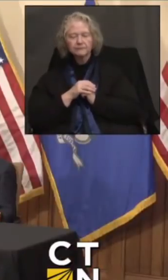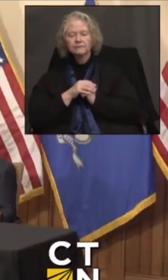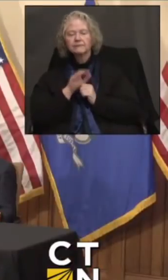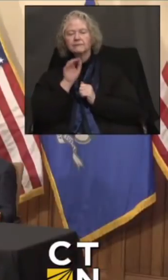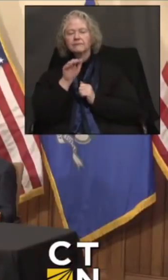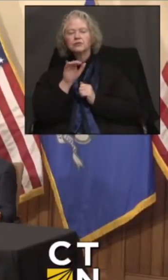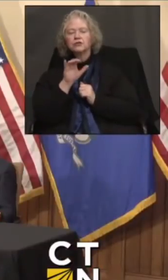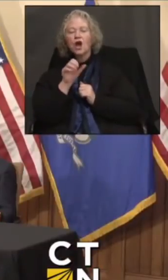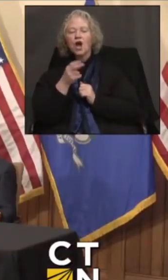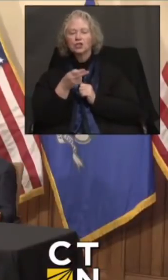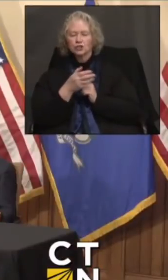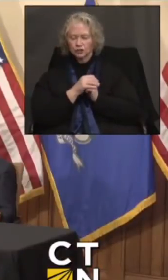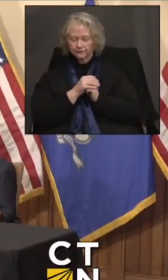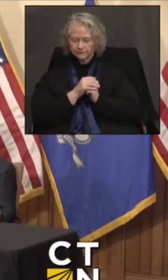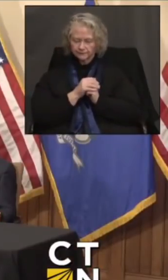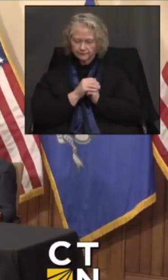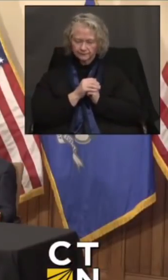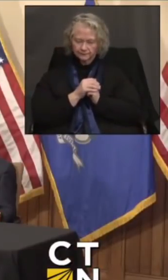Josh,